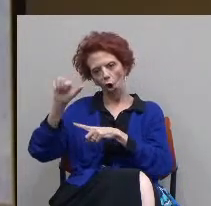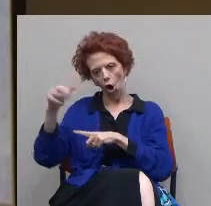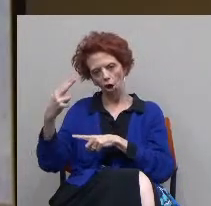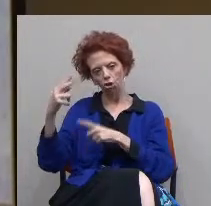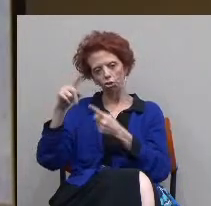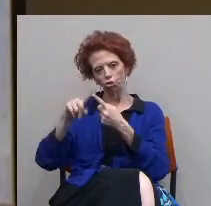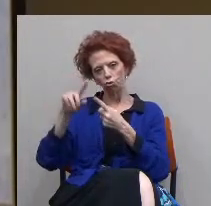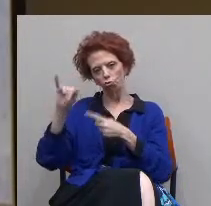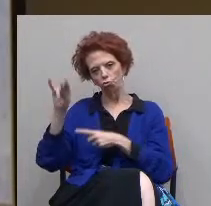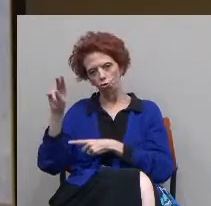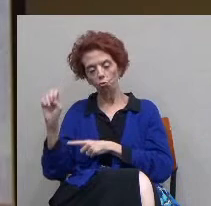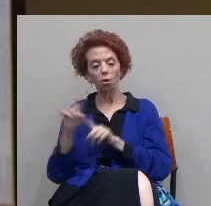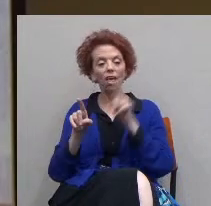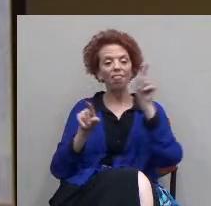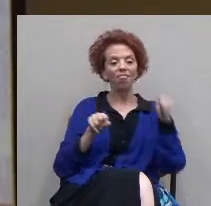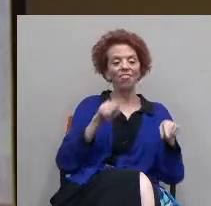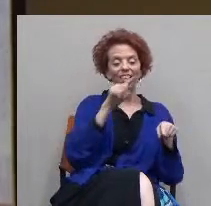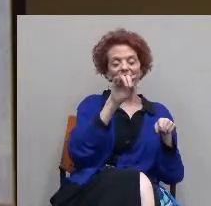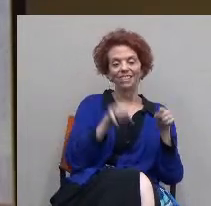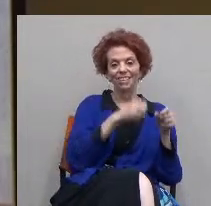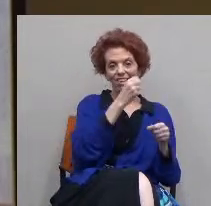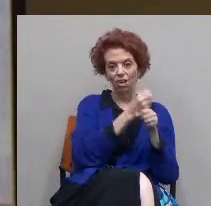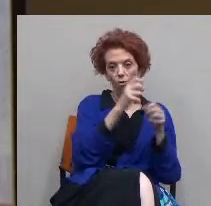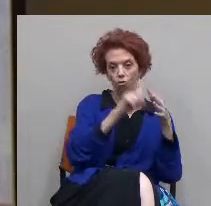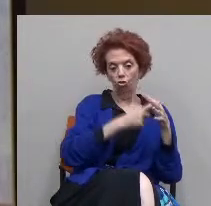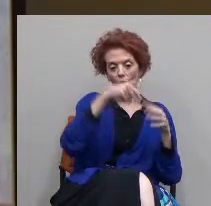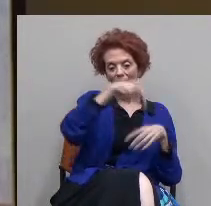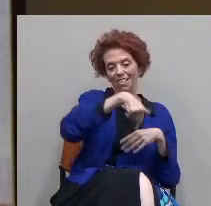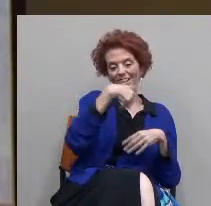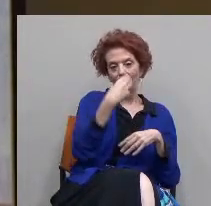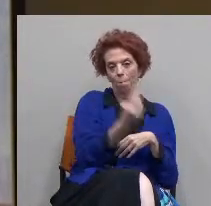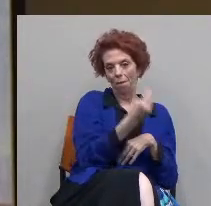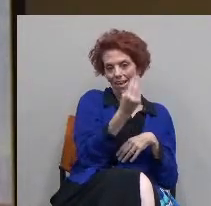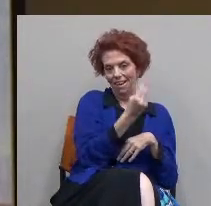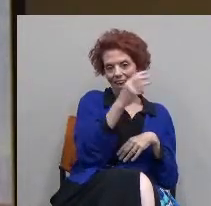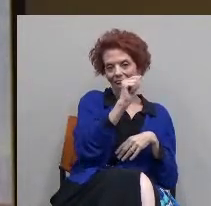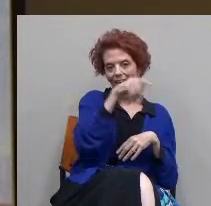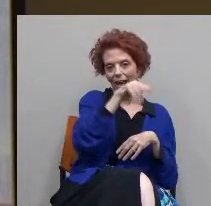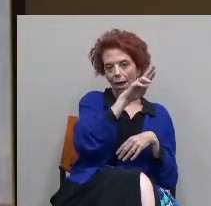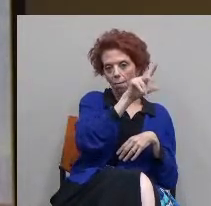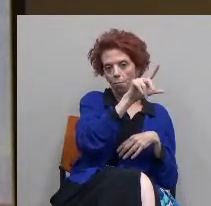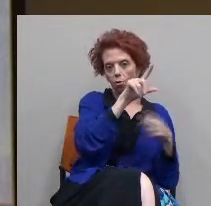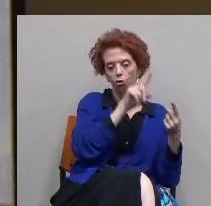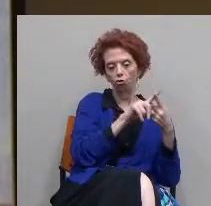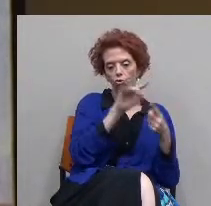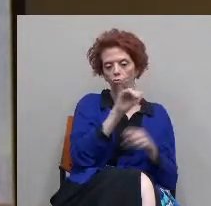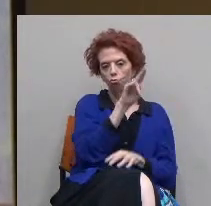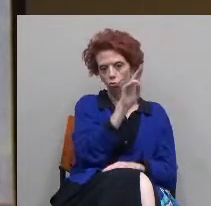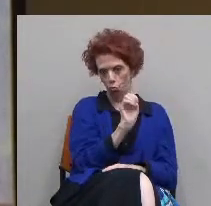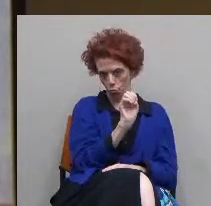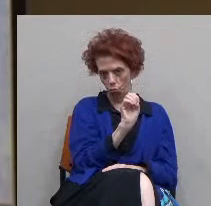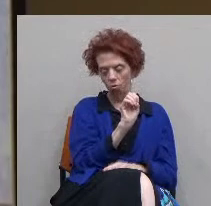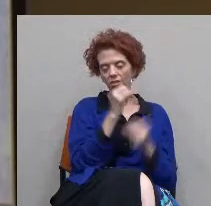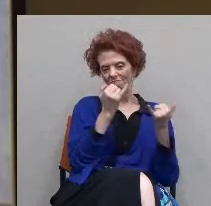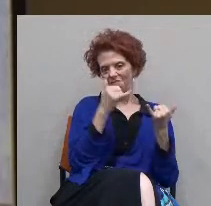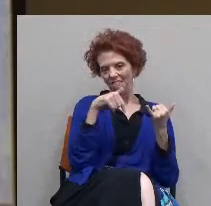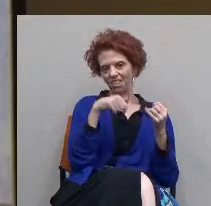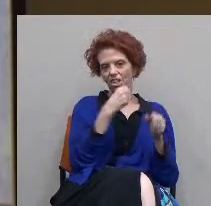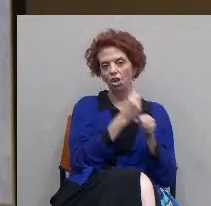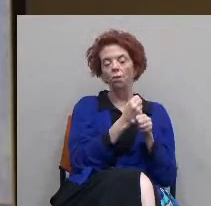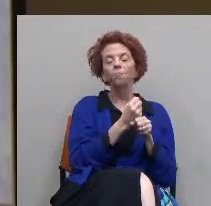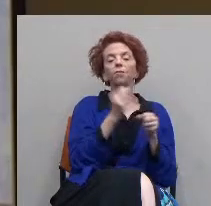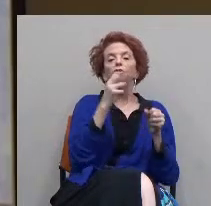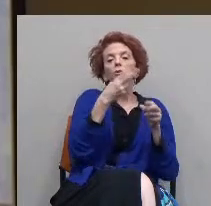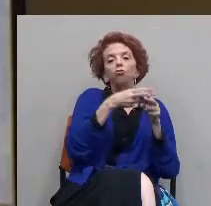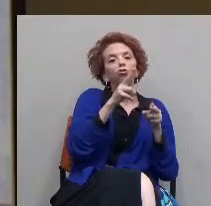in June. This year we're starting obviously on Monday, so we're starting in April, ending in June as well. But